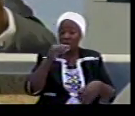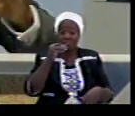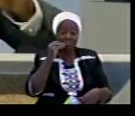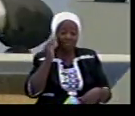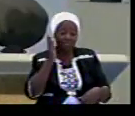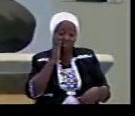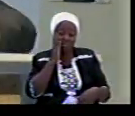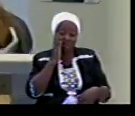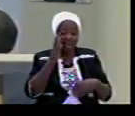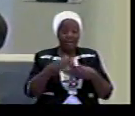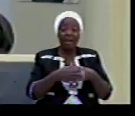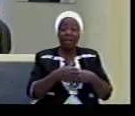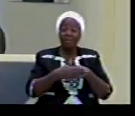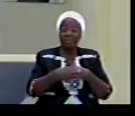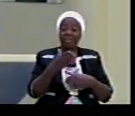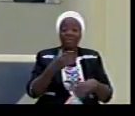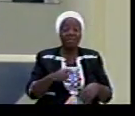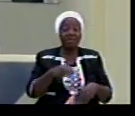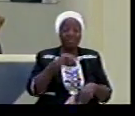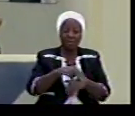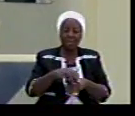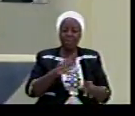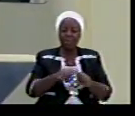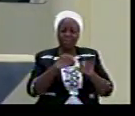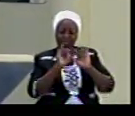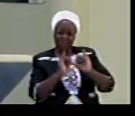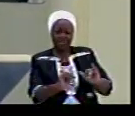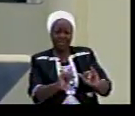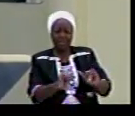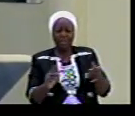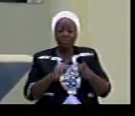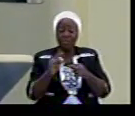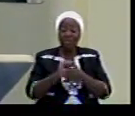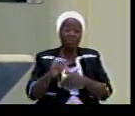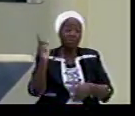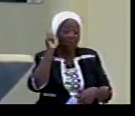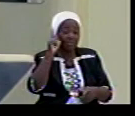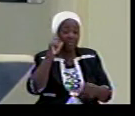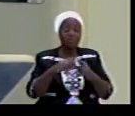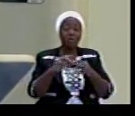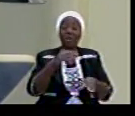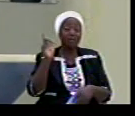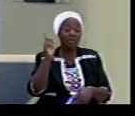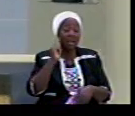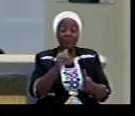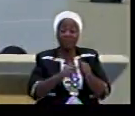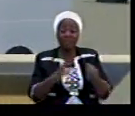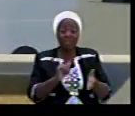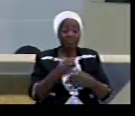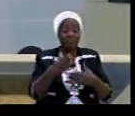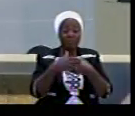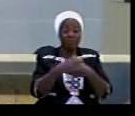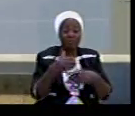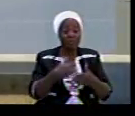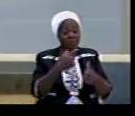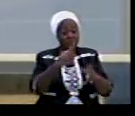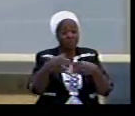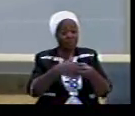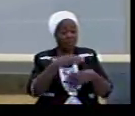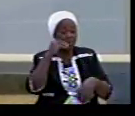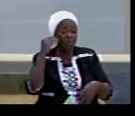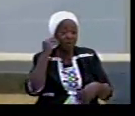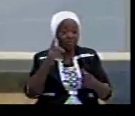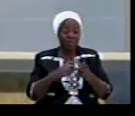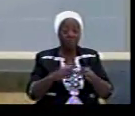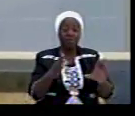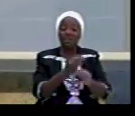wait also until the prayers are finished and testimonies are given. Before you go home, we have buses enough to take you back to